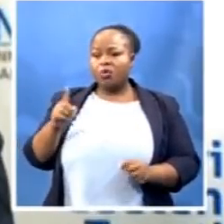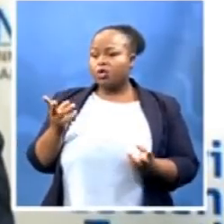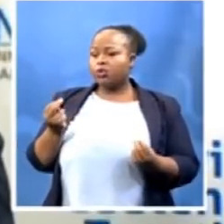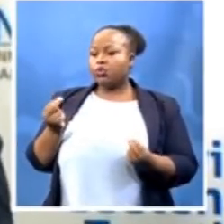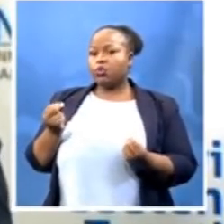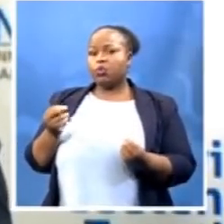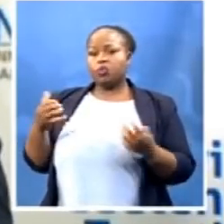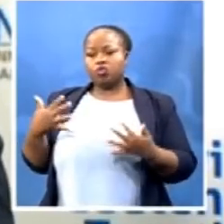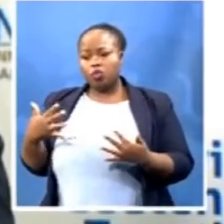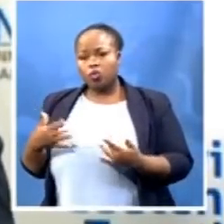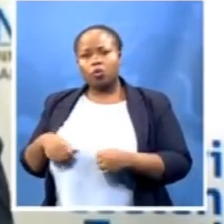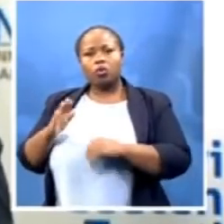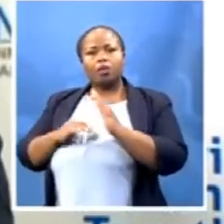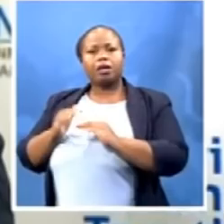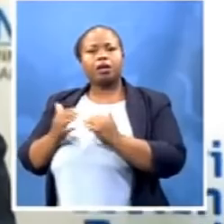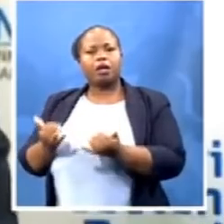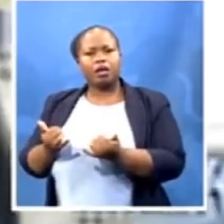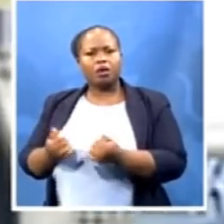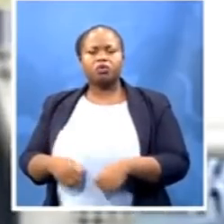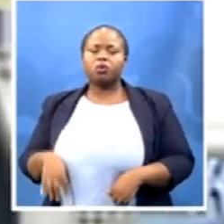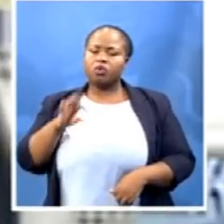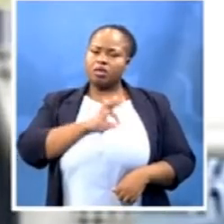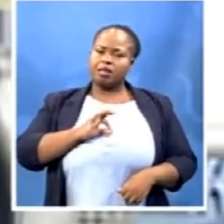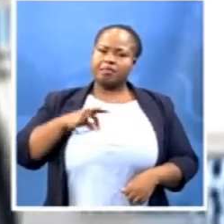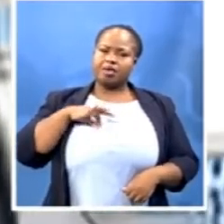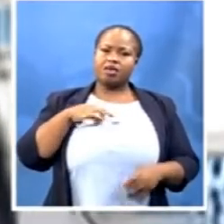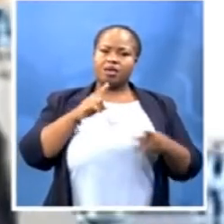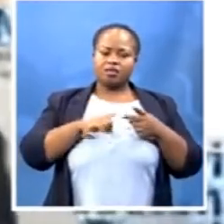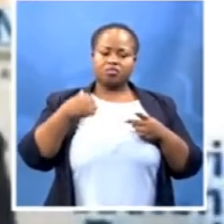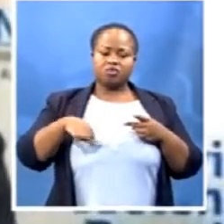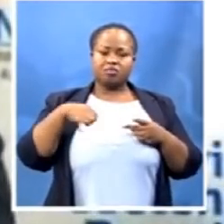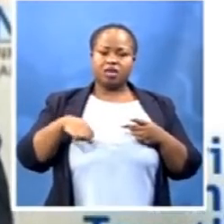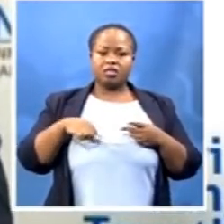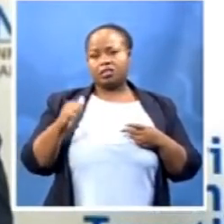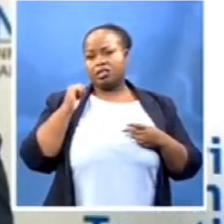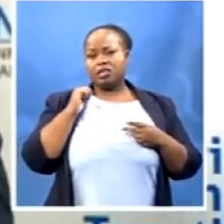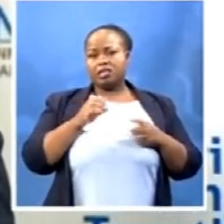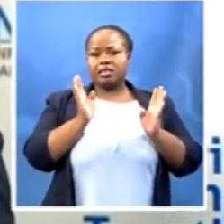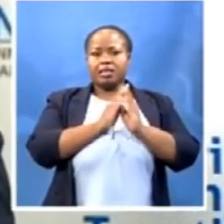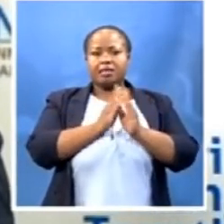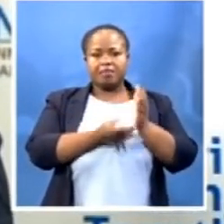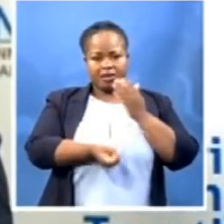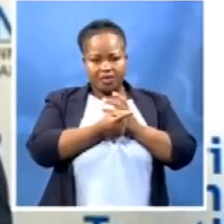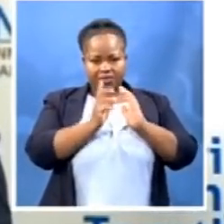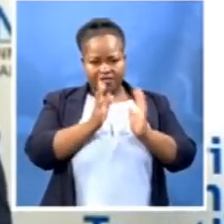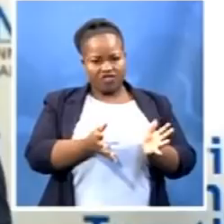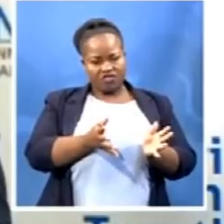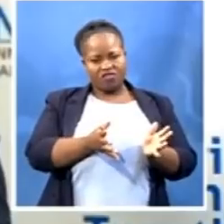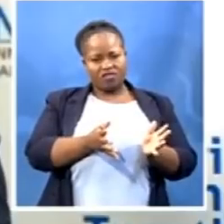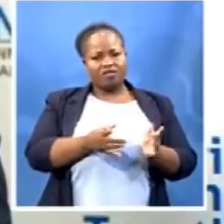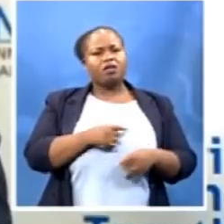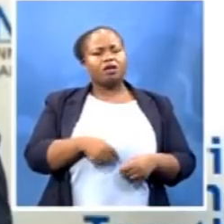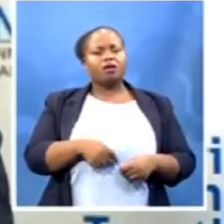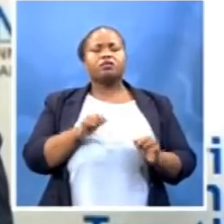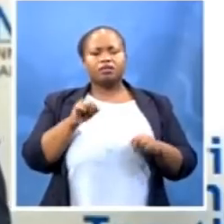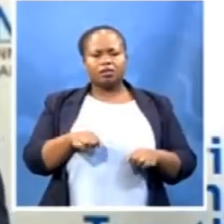of municipalities across the province yesterday, which reaffirmed the national position and